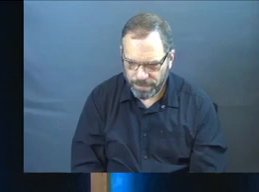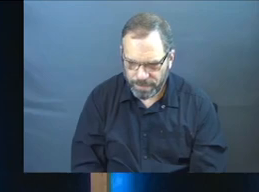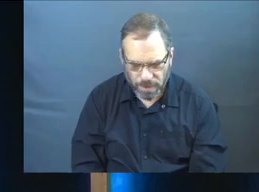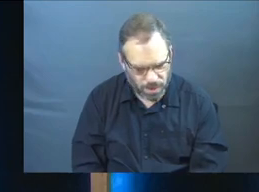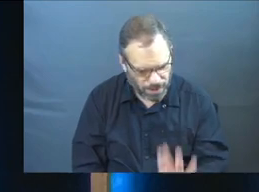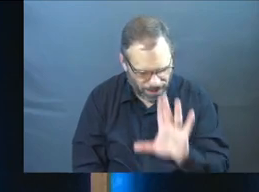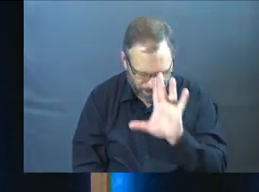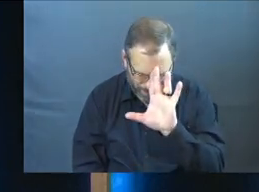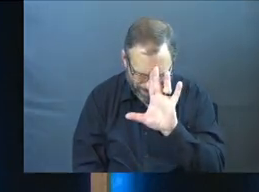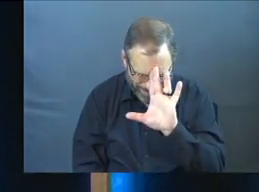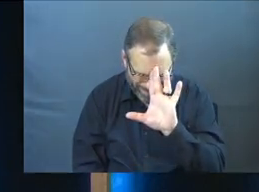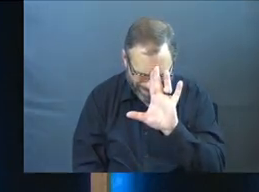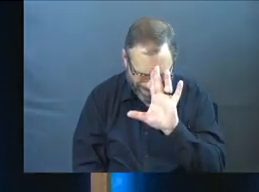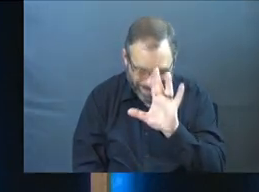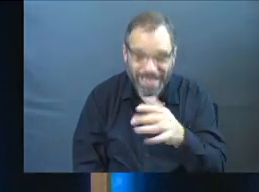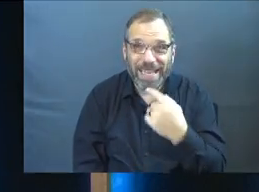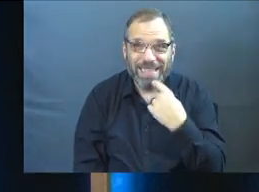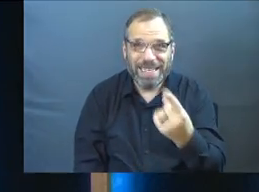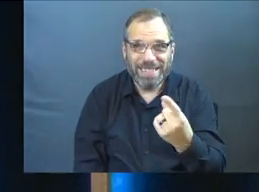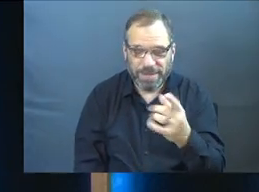got to say this just real fast.